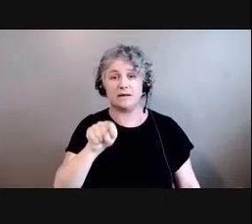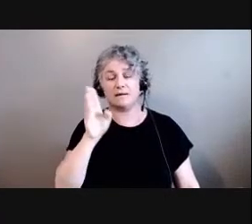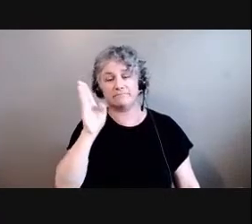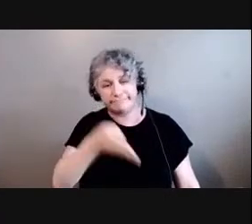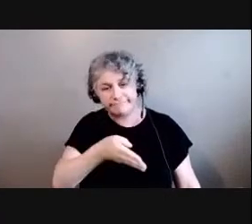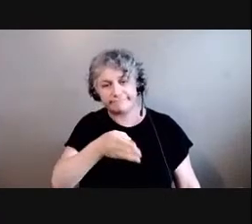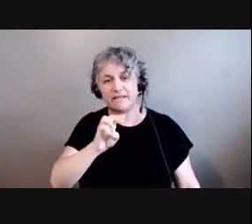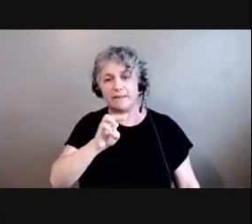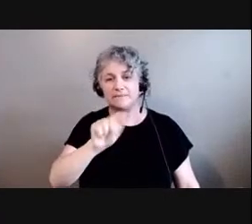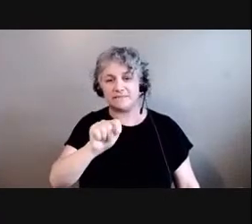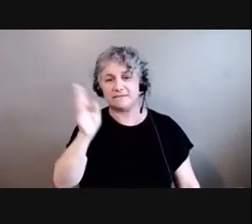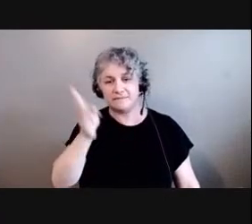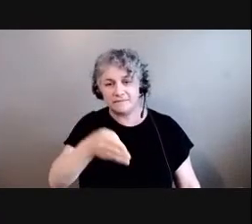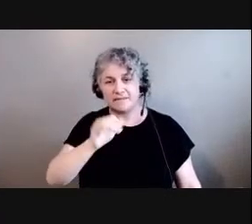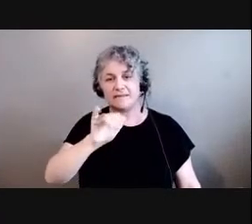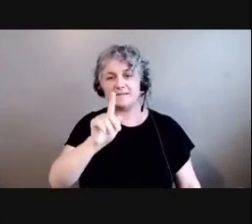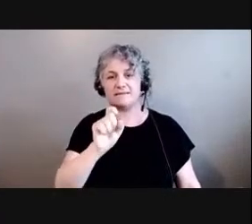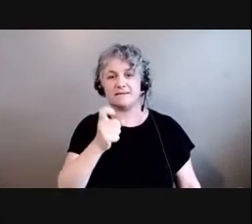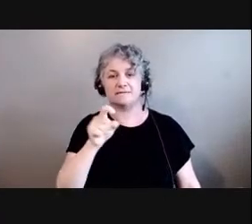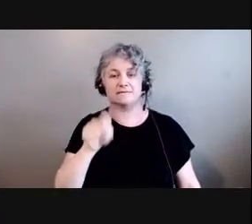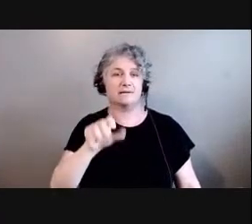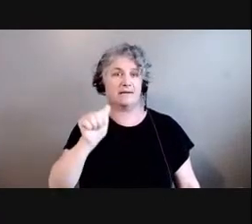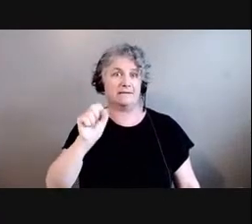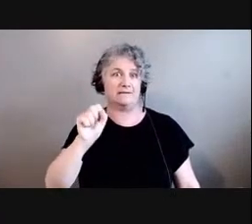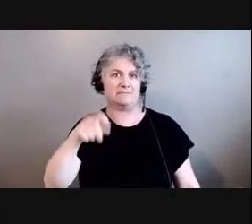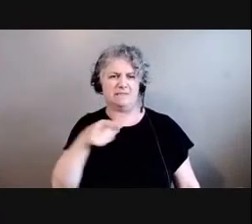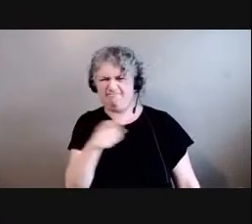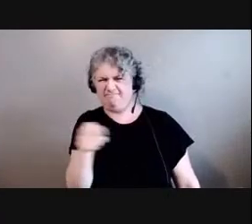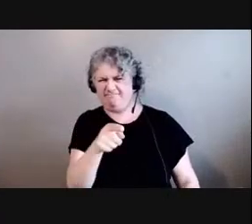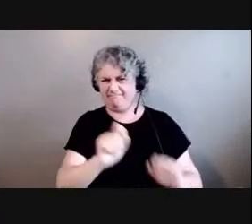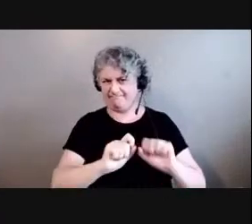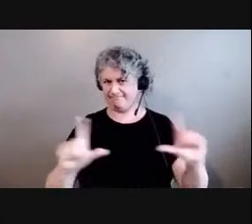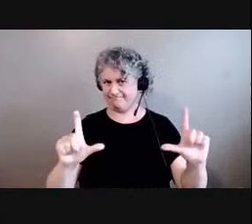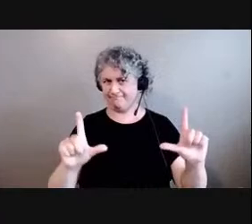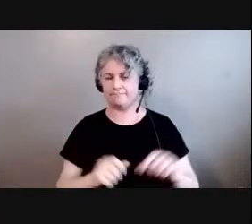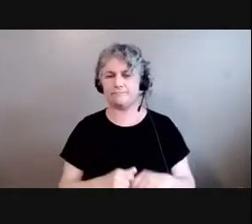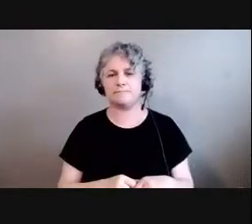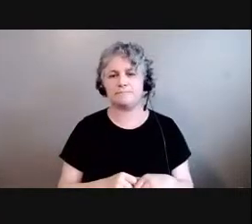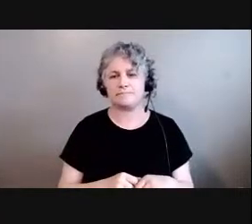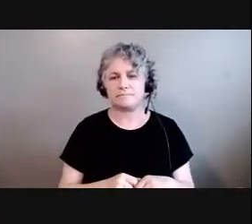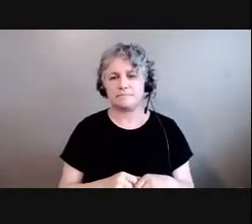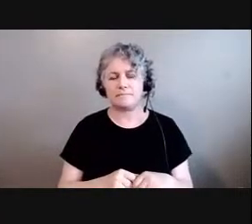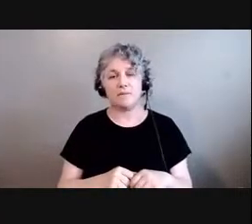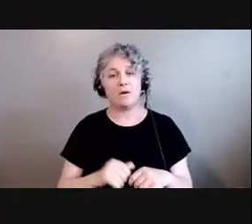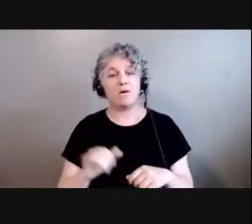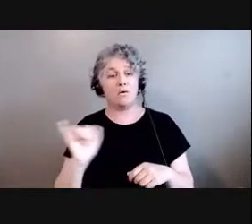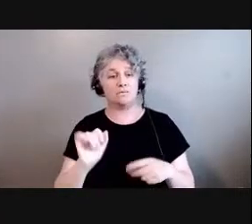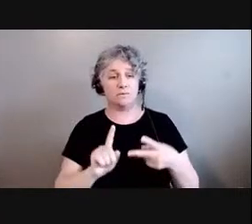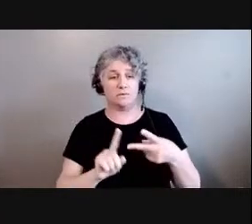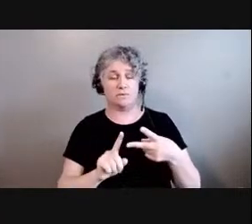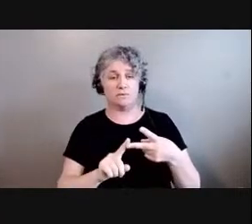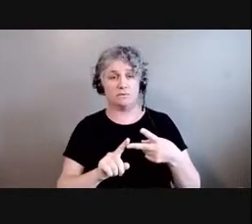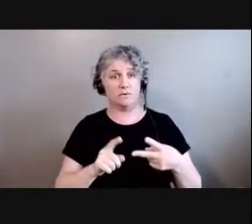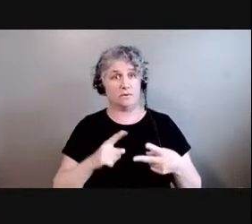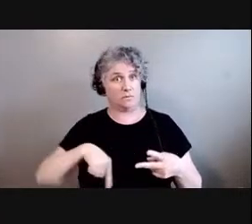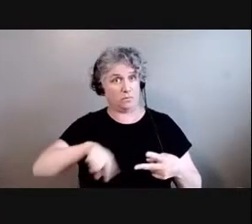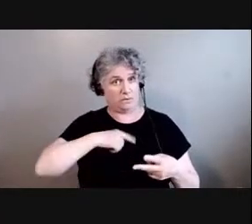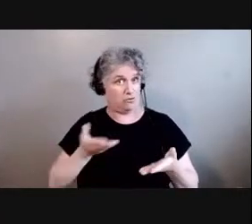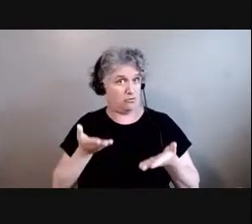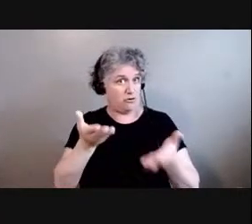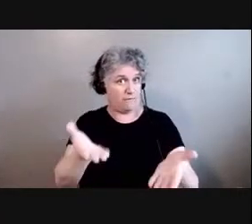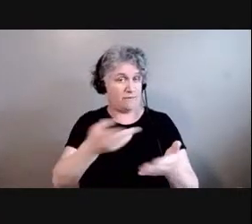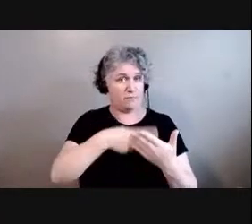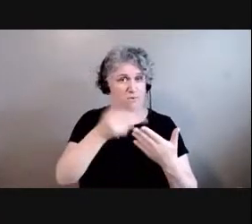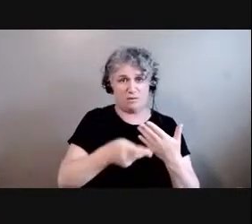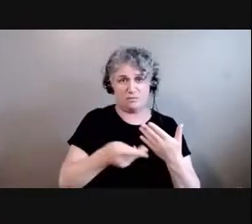http://recreation.ruralinstitute.umt.edu/mt/index.asp. Second, we offer several equipment loan programs, so you may try equipment.